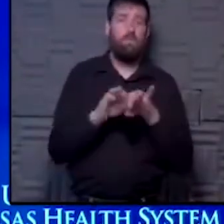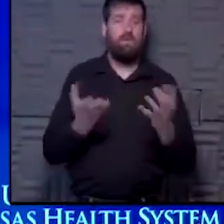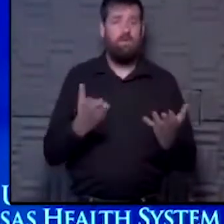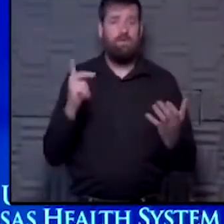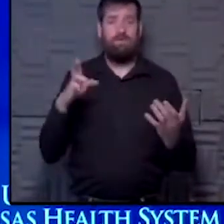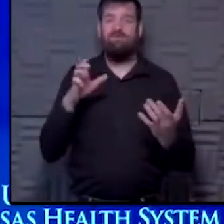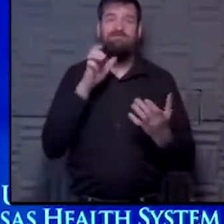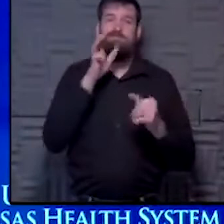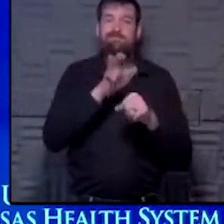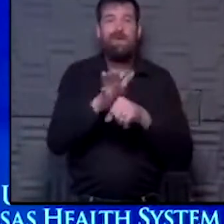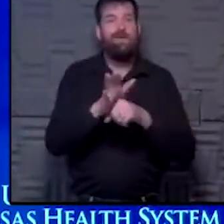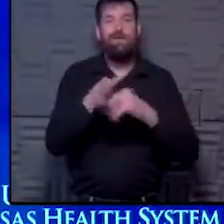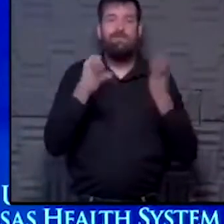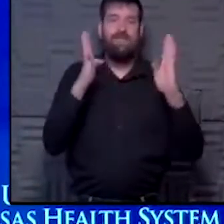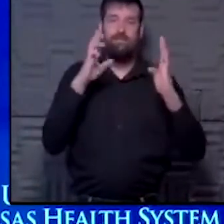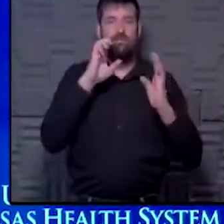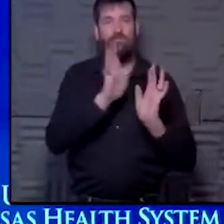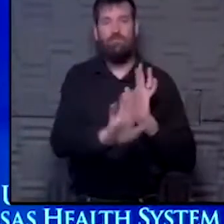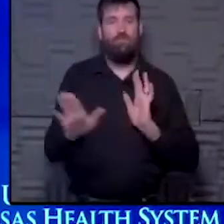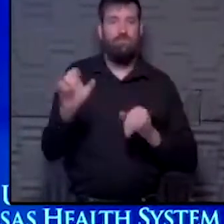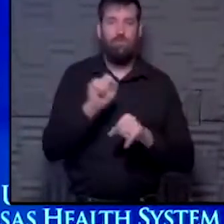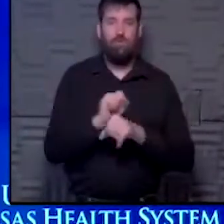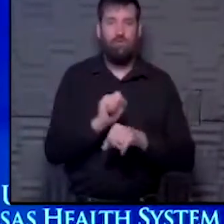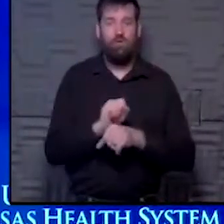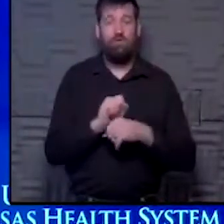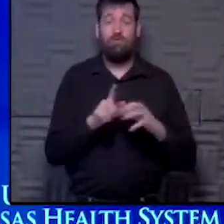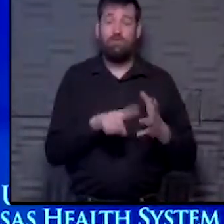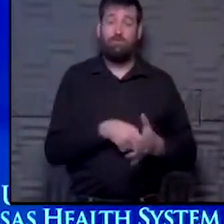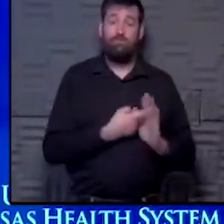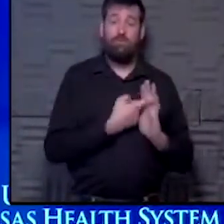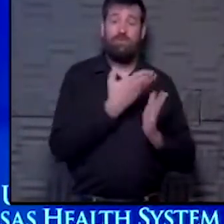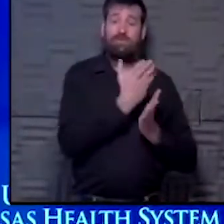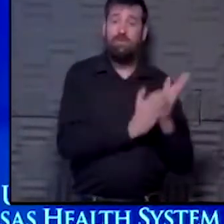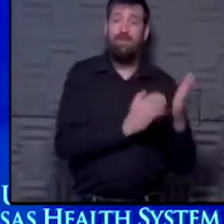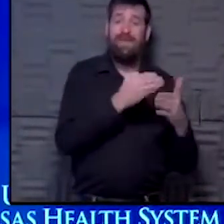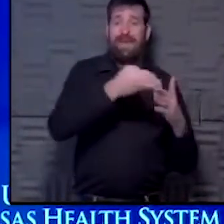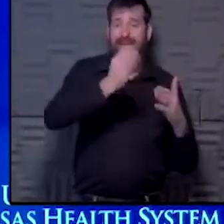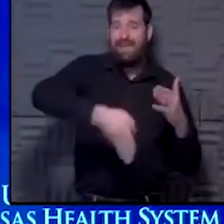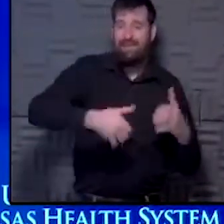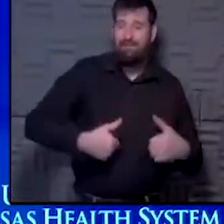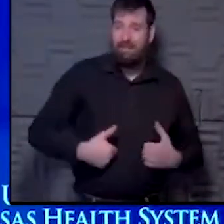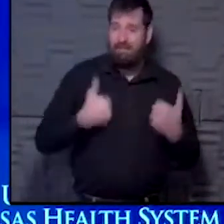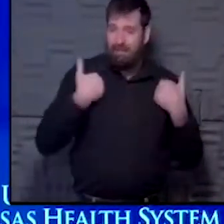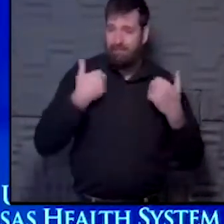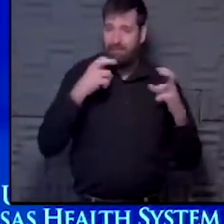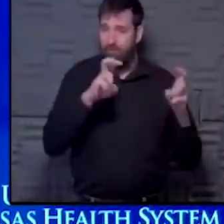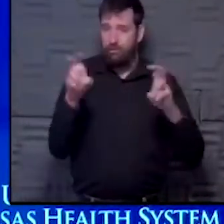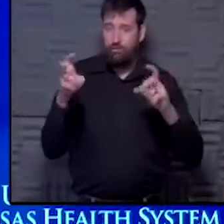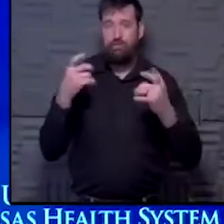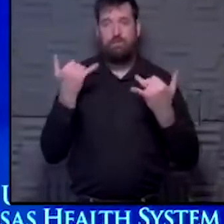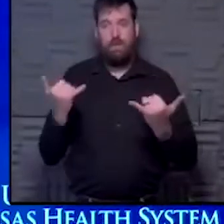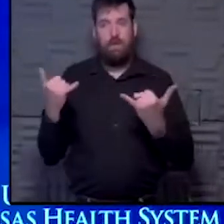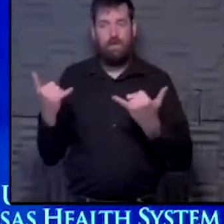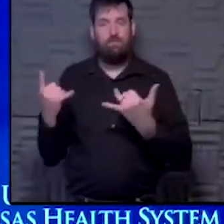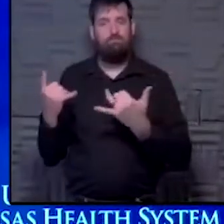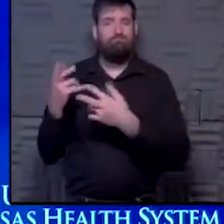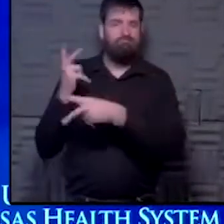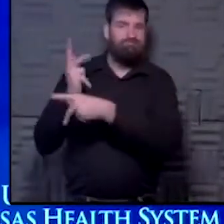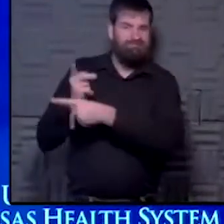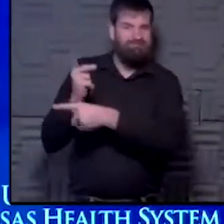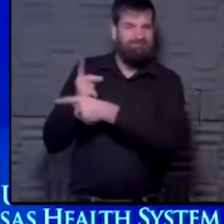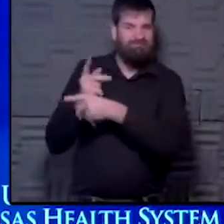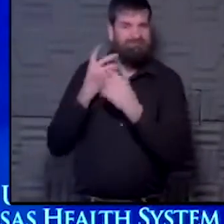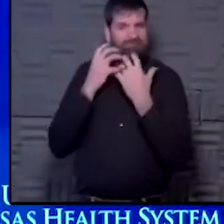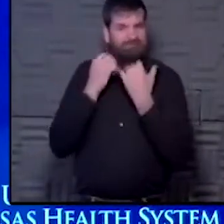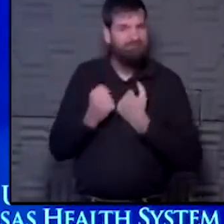get enough attention for the great work they do. Just to say they started with some end-of-life issues, and now they're working on trying the preservation of life issues.